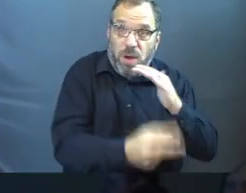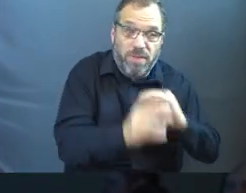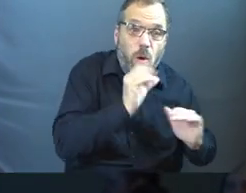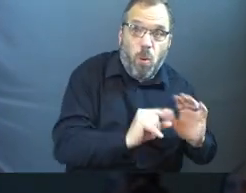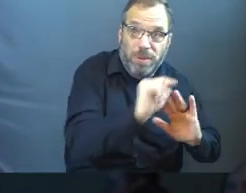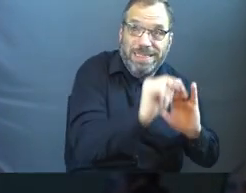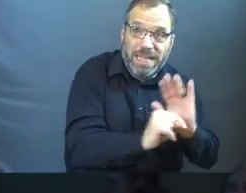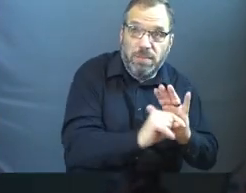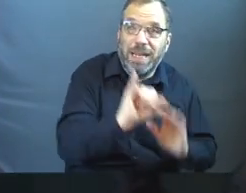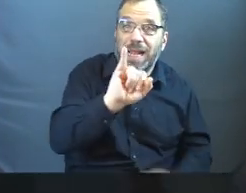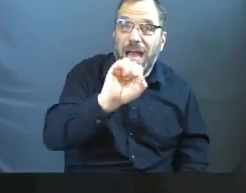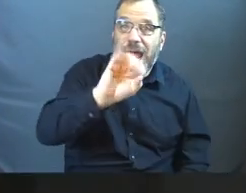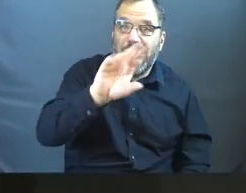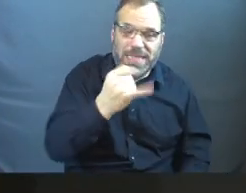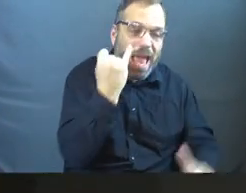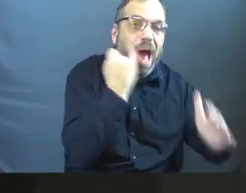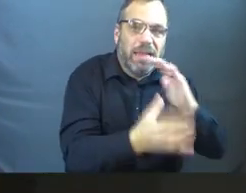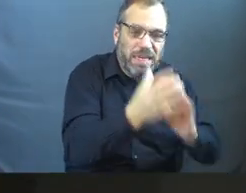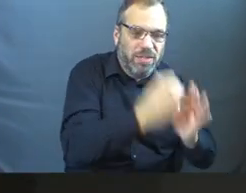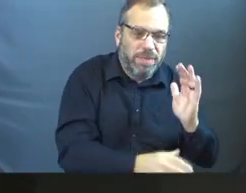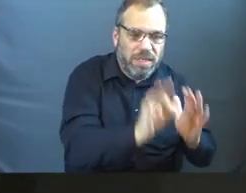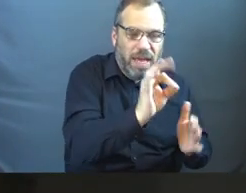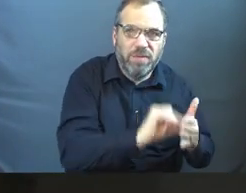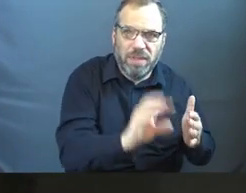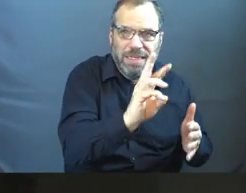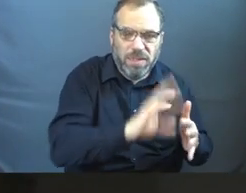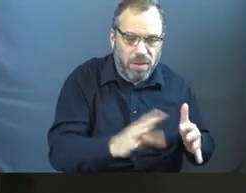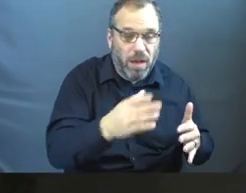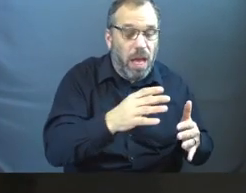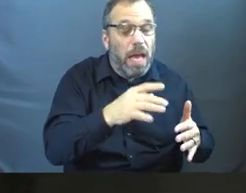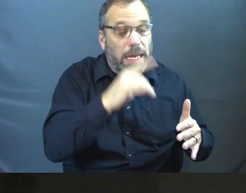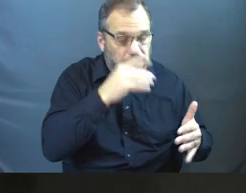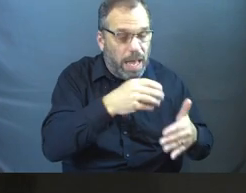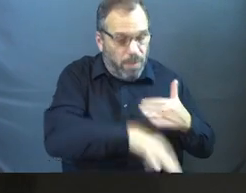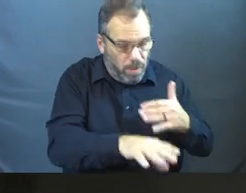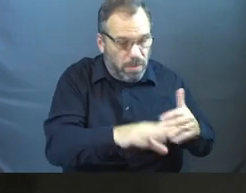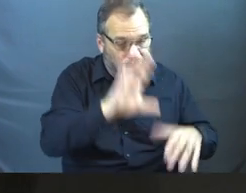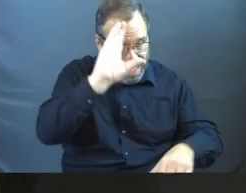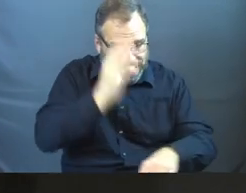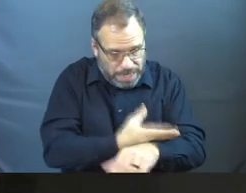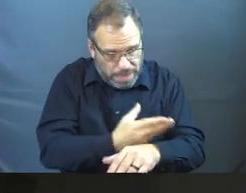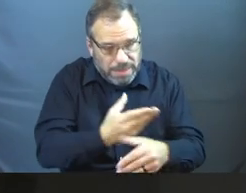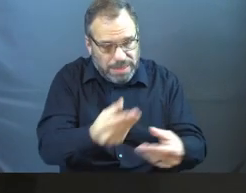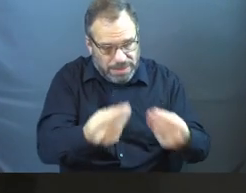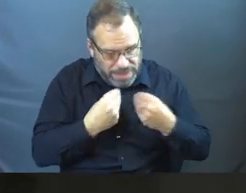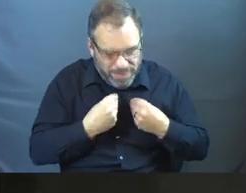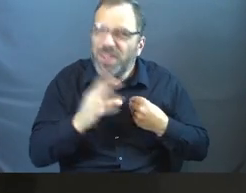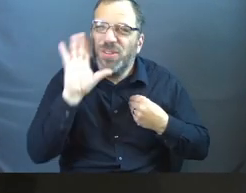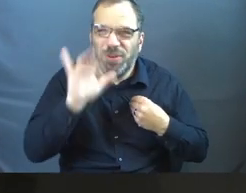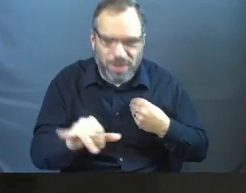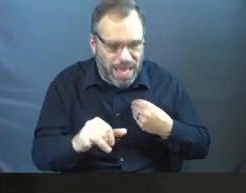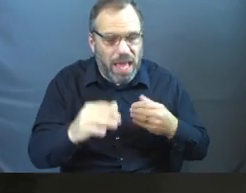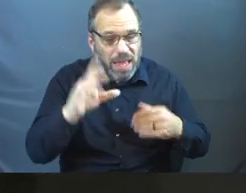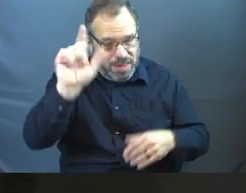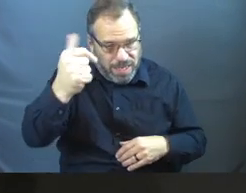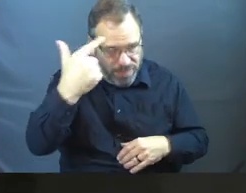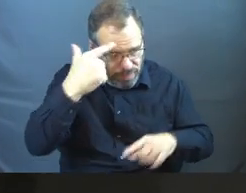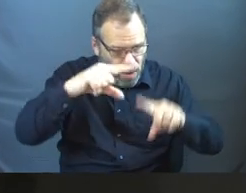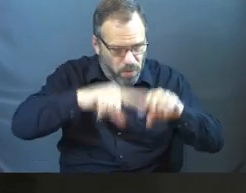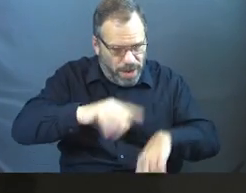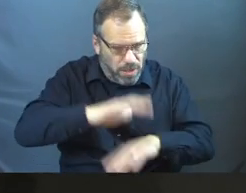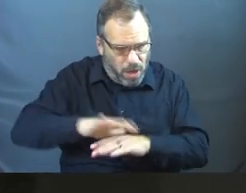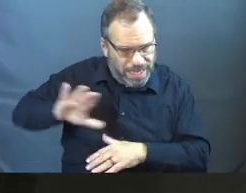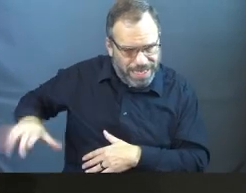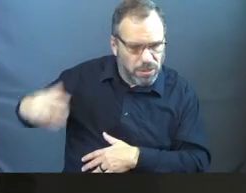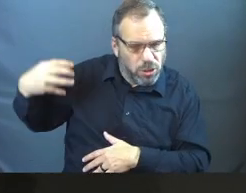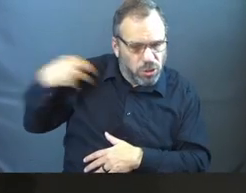in Isaiah. Here's what it says, Isaiah 9, 6 through 7. For a child is born to us, a son is given to us. We know this. The government will rest on